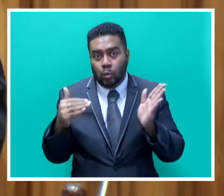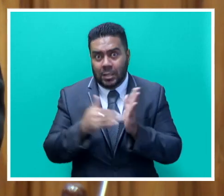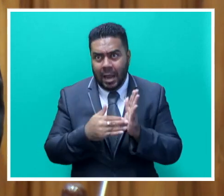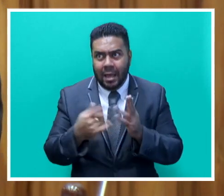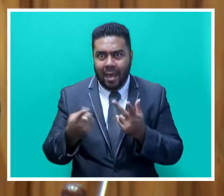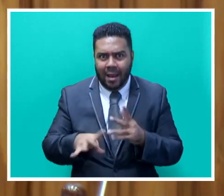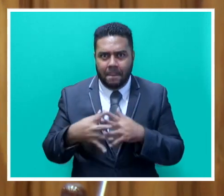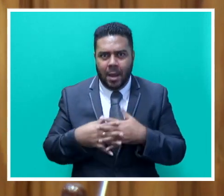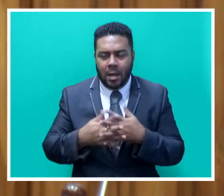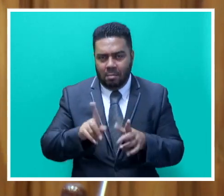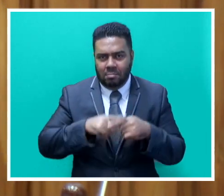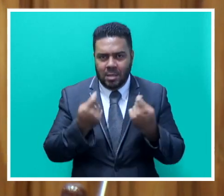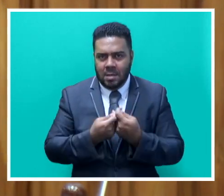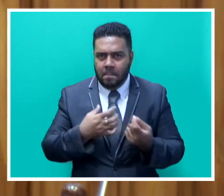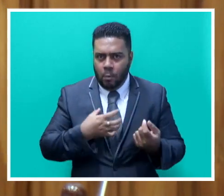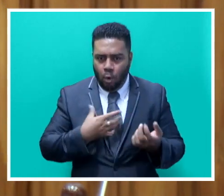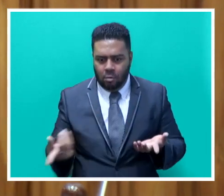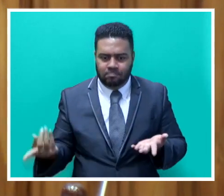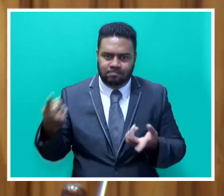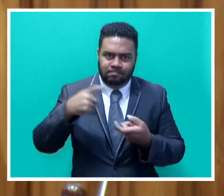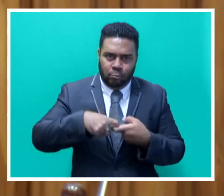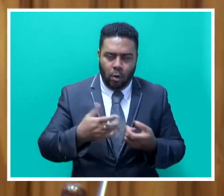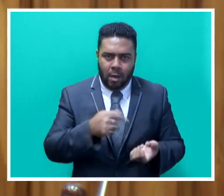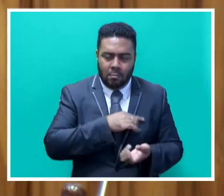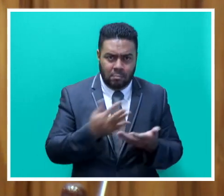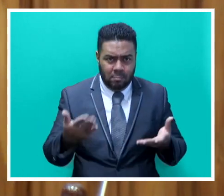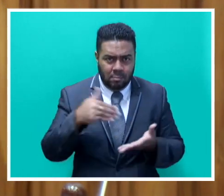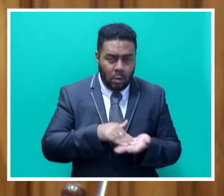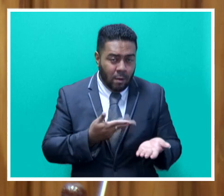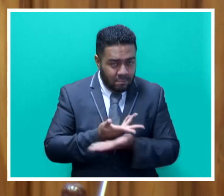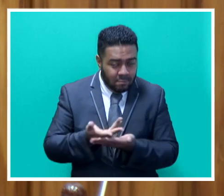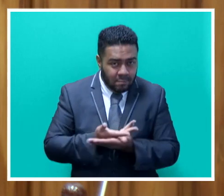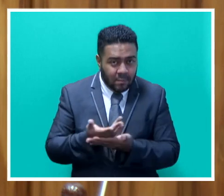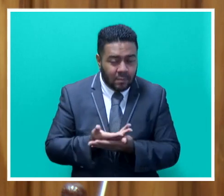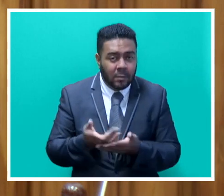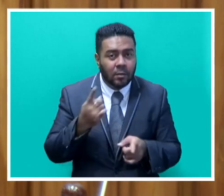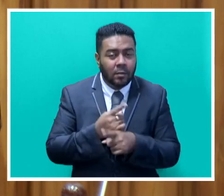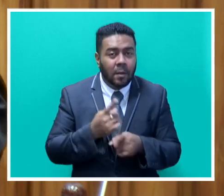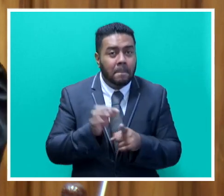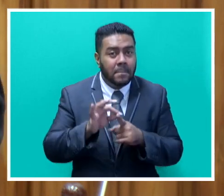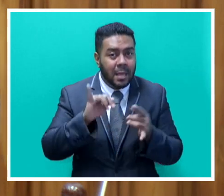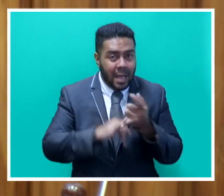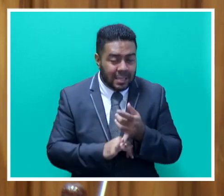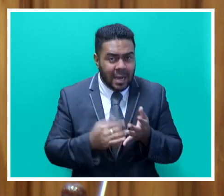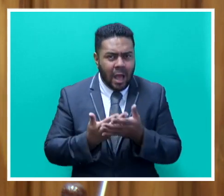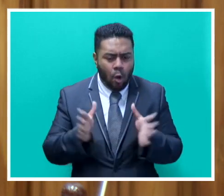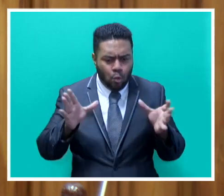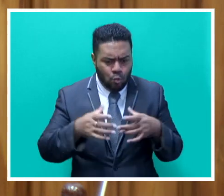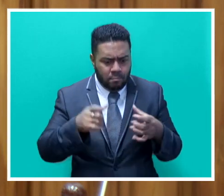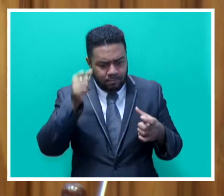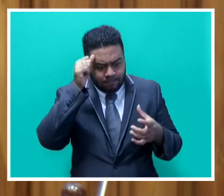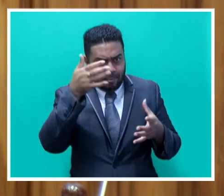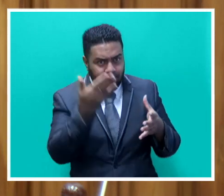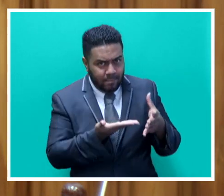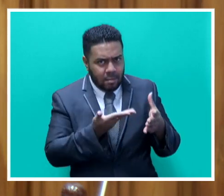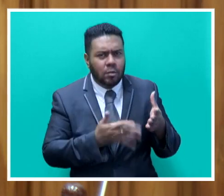Rubicon team. These teams are already in consultations and are talking to my permanent secretary and our group of experts as they